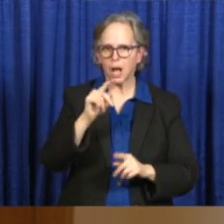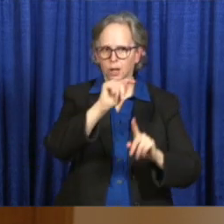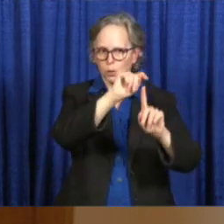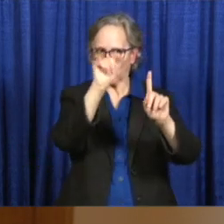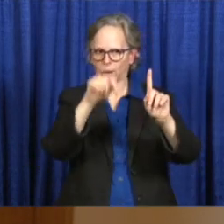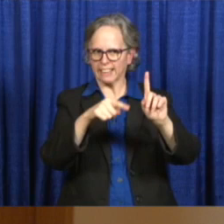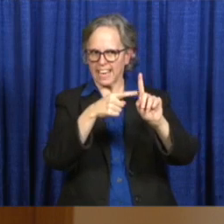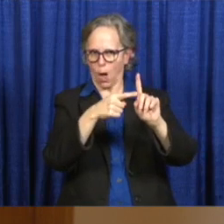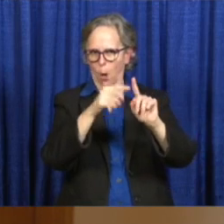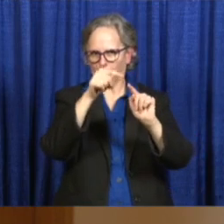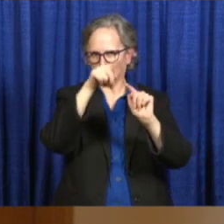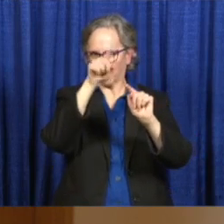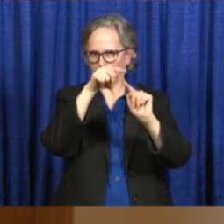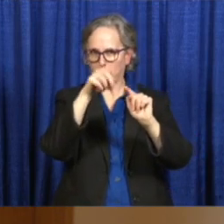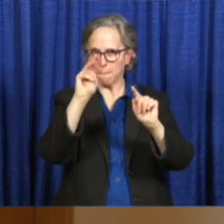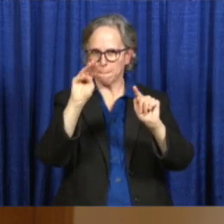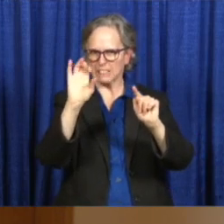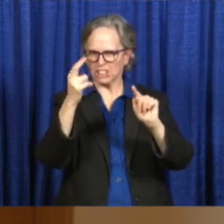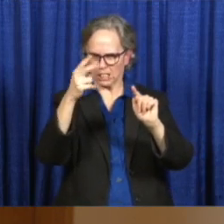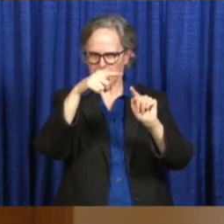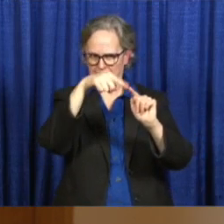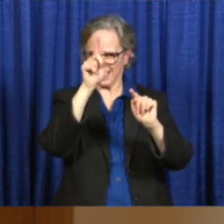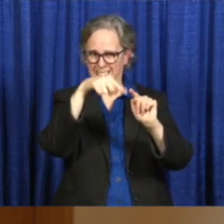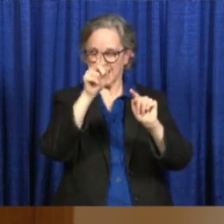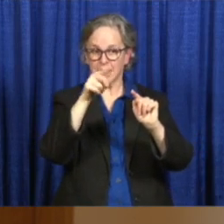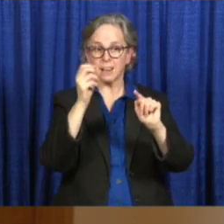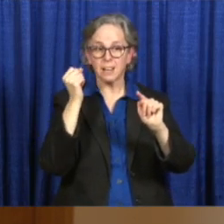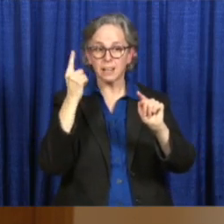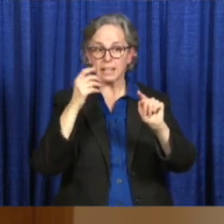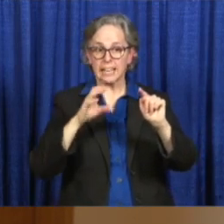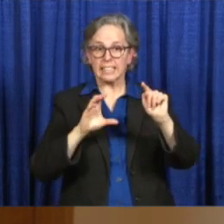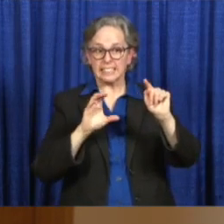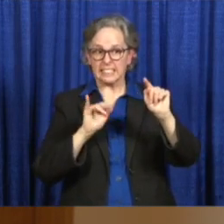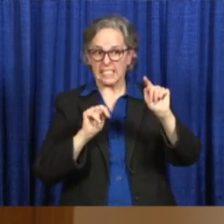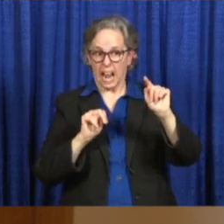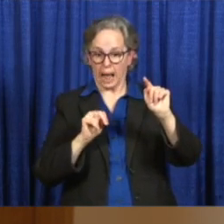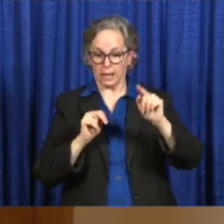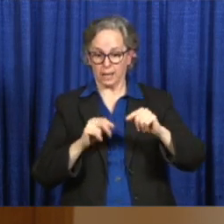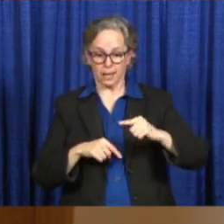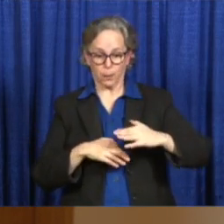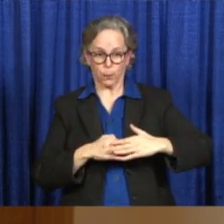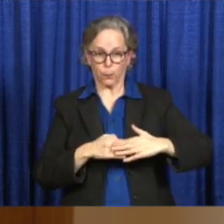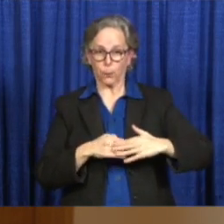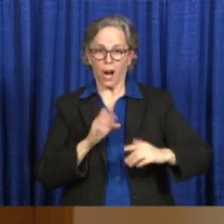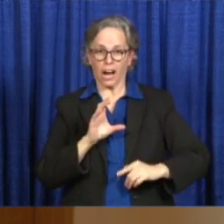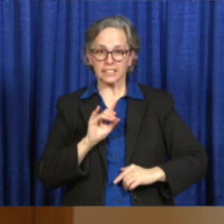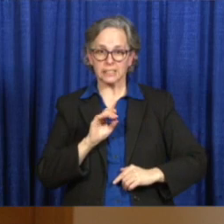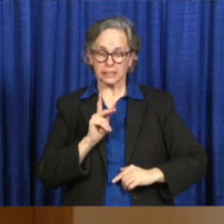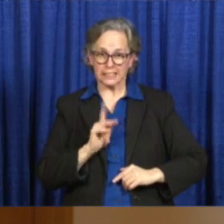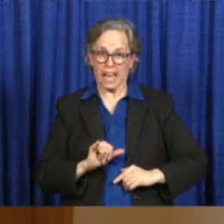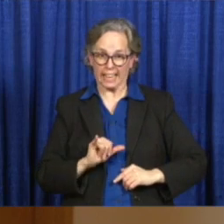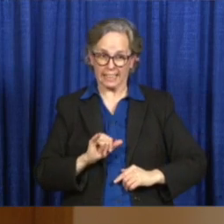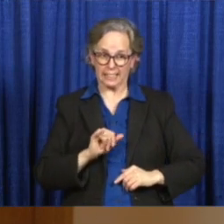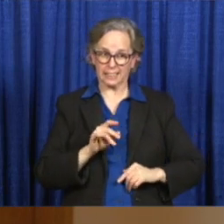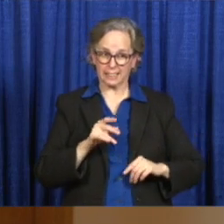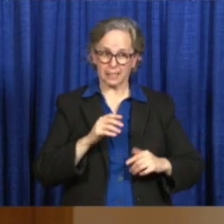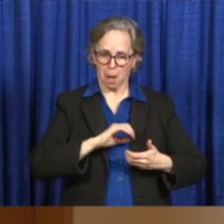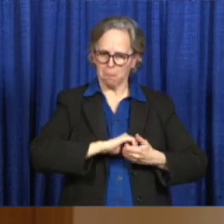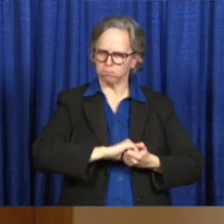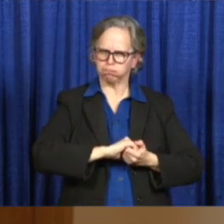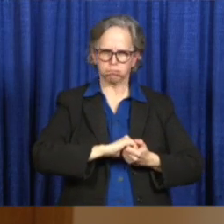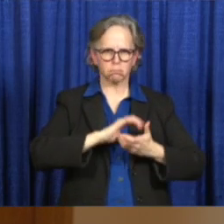Michigan. And it's also very common in the Cincinnati area with Kentucky. There are collaboratives